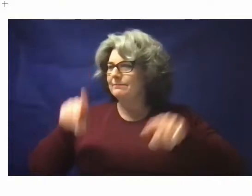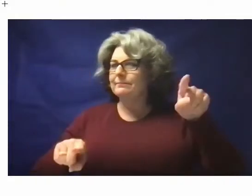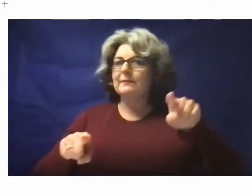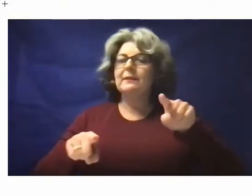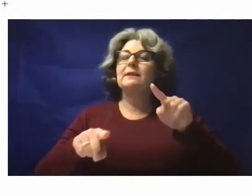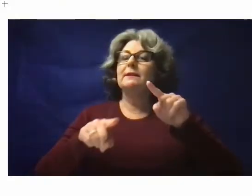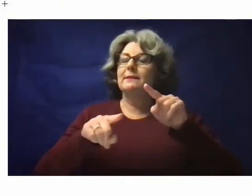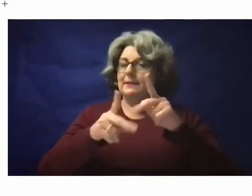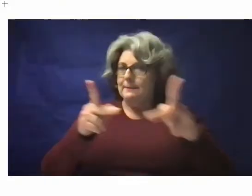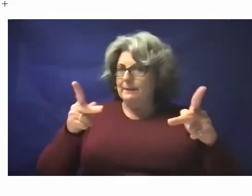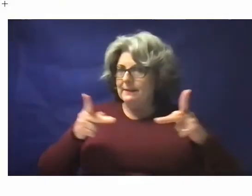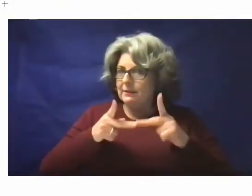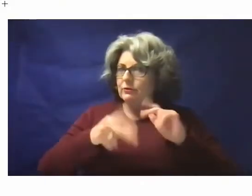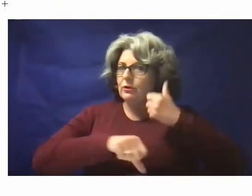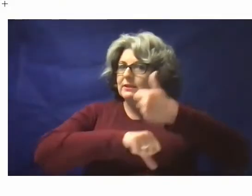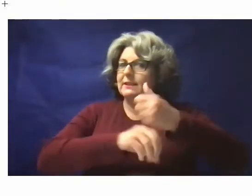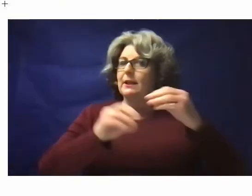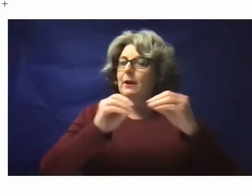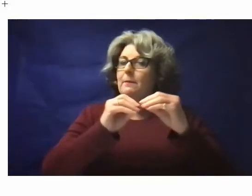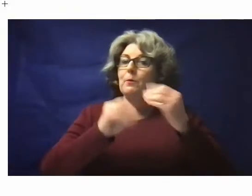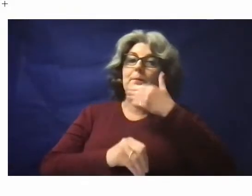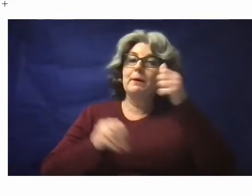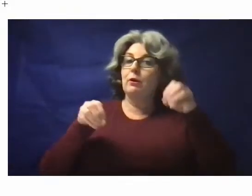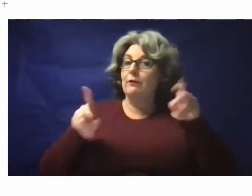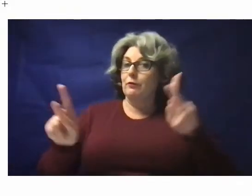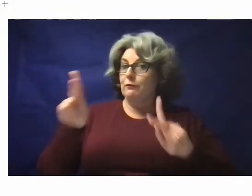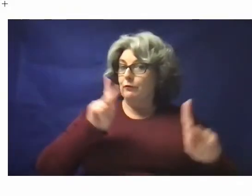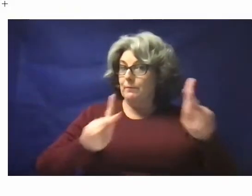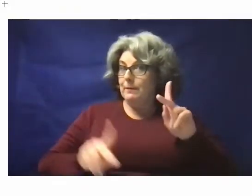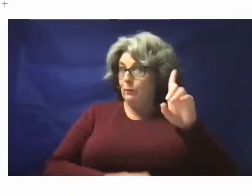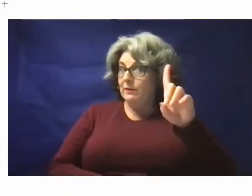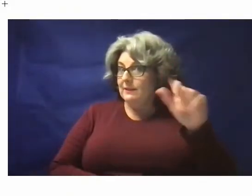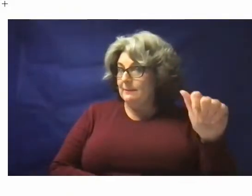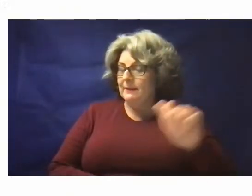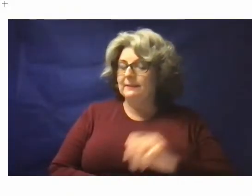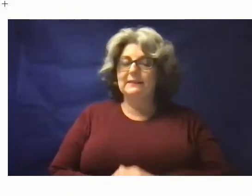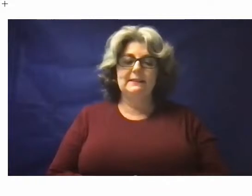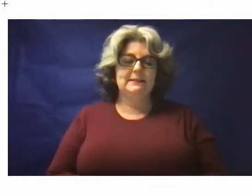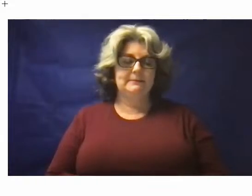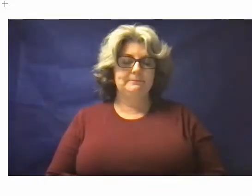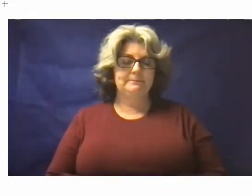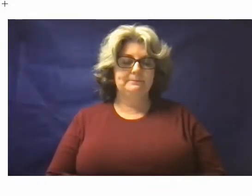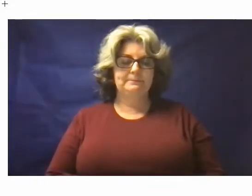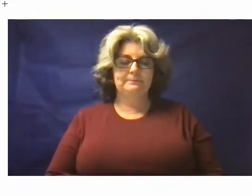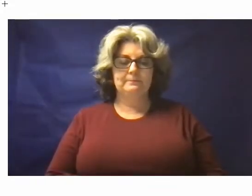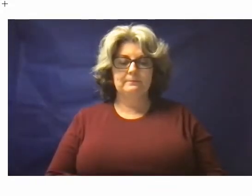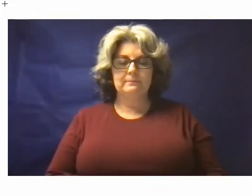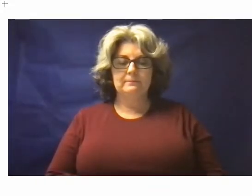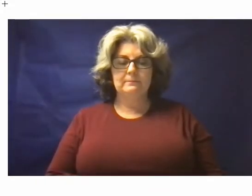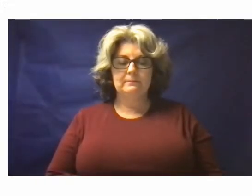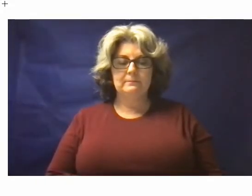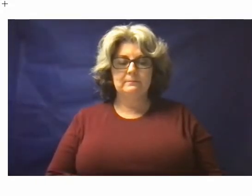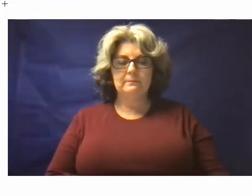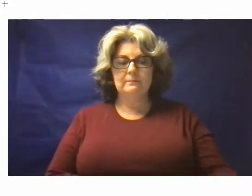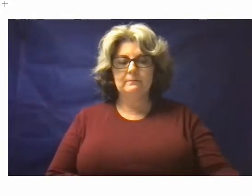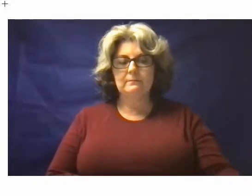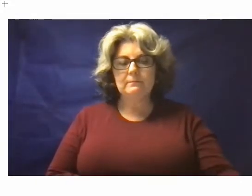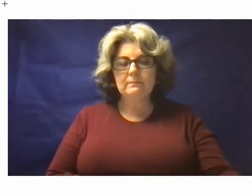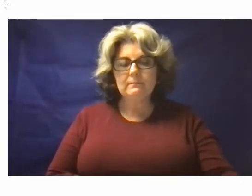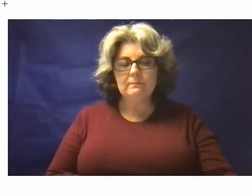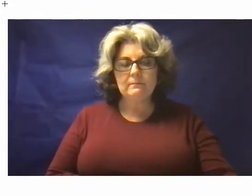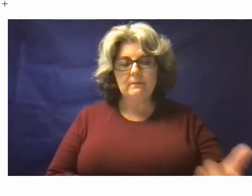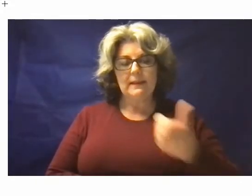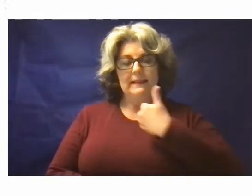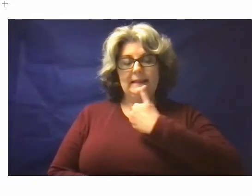now to create more and better opportunities for people. I will highlight that there's a difference between self-declaration